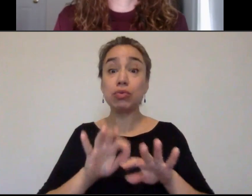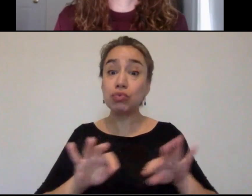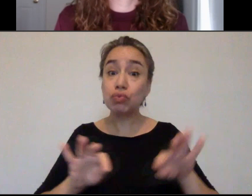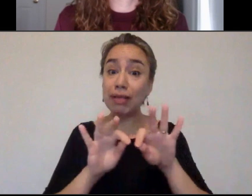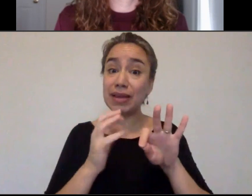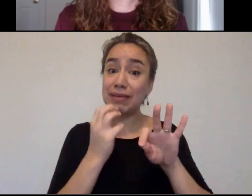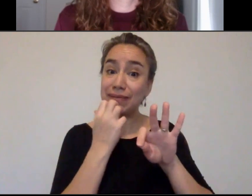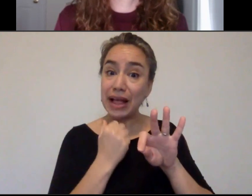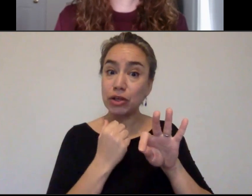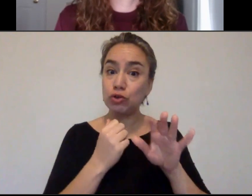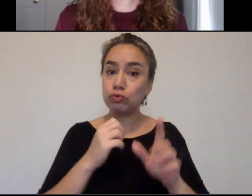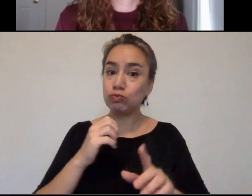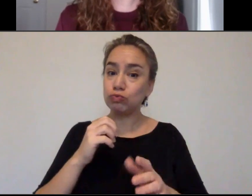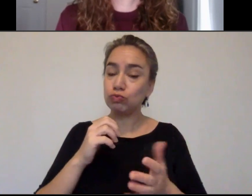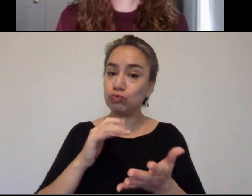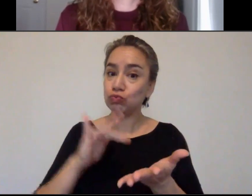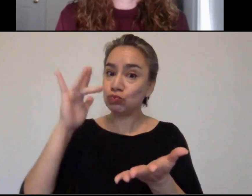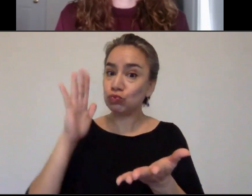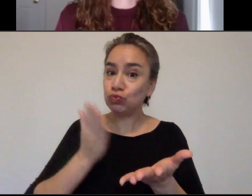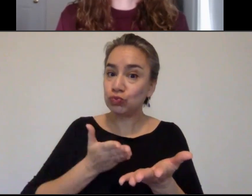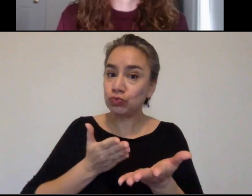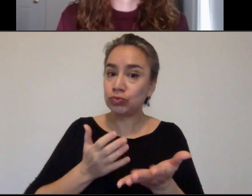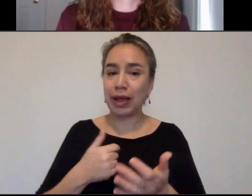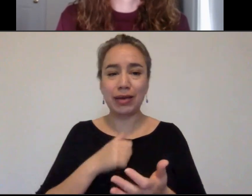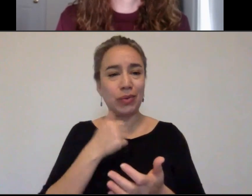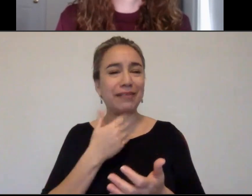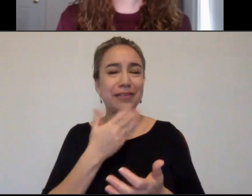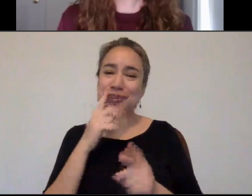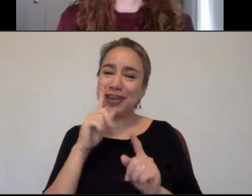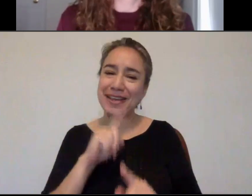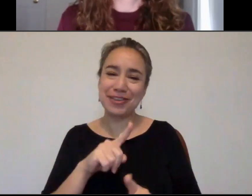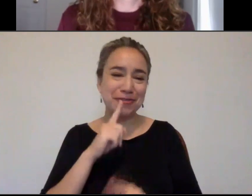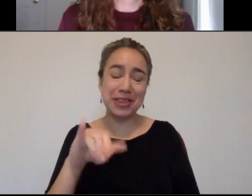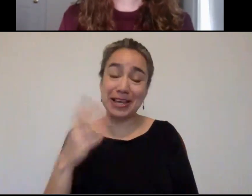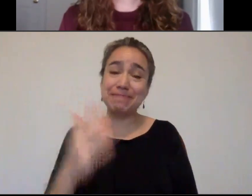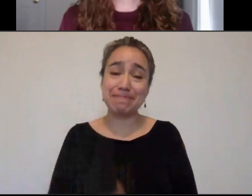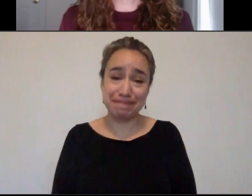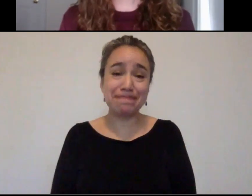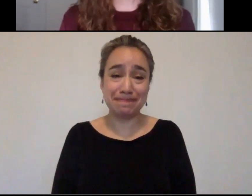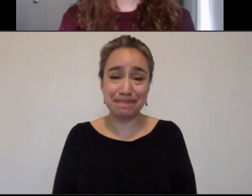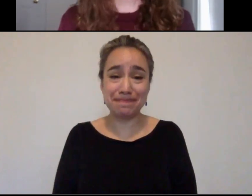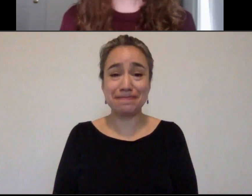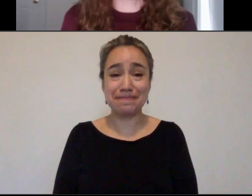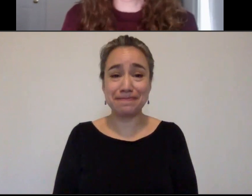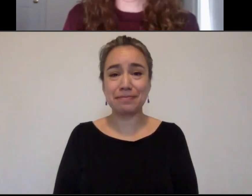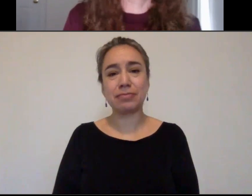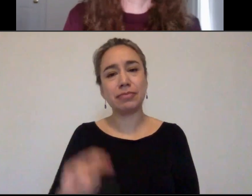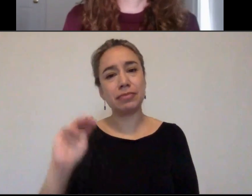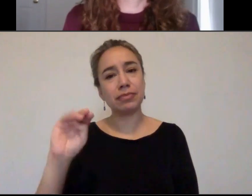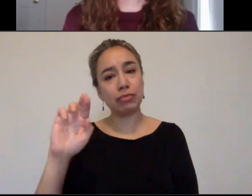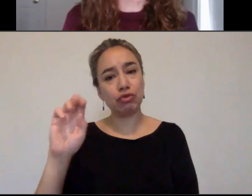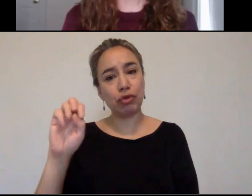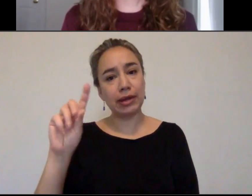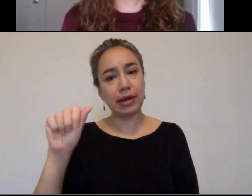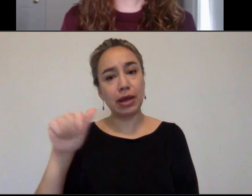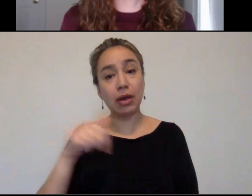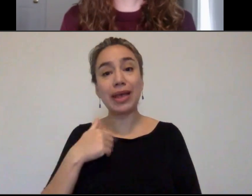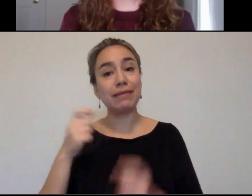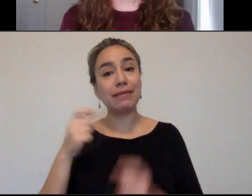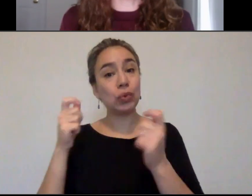I don't have a good answer for that. Yeah. So we have a quick comment that says, a